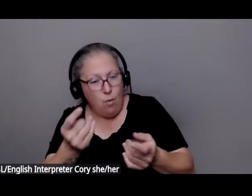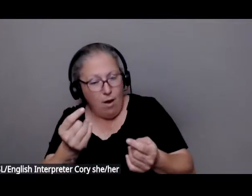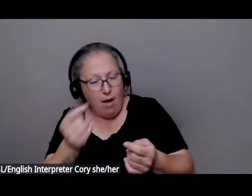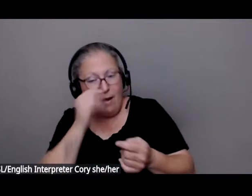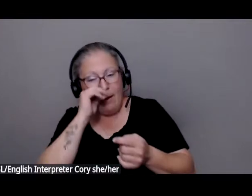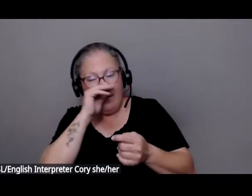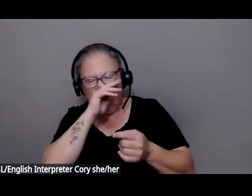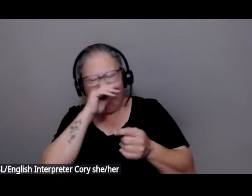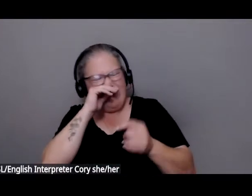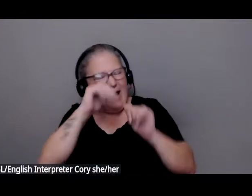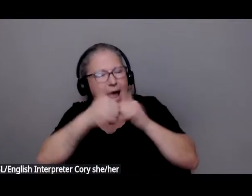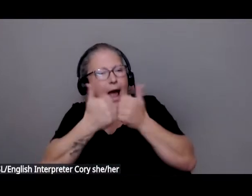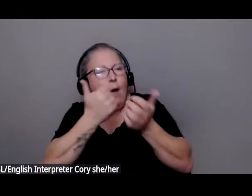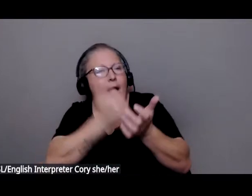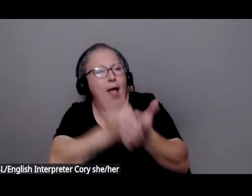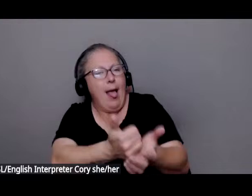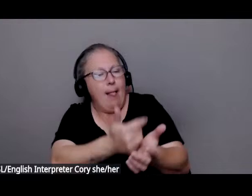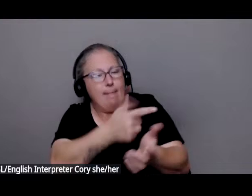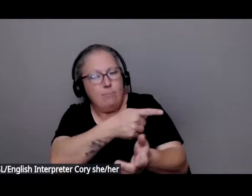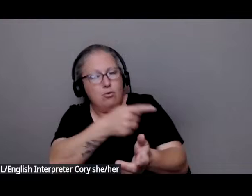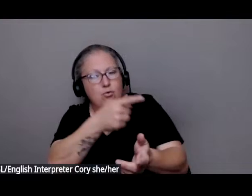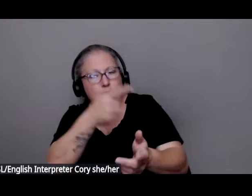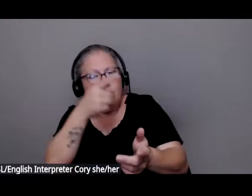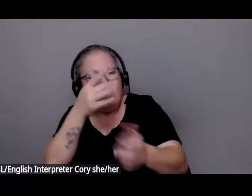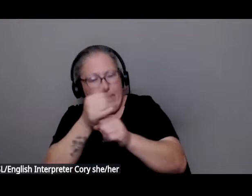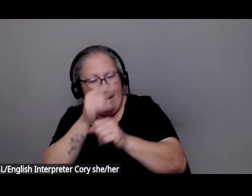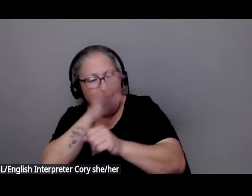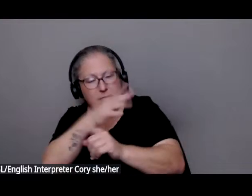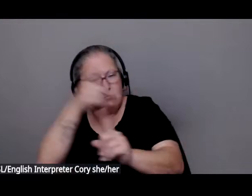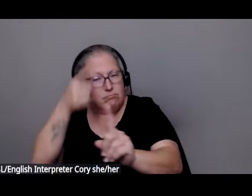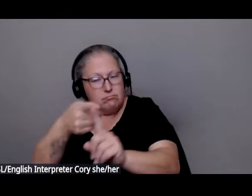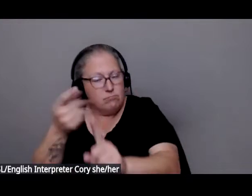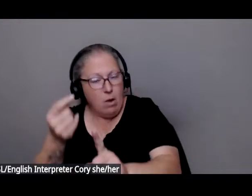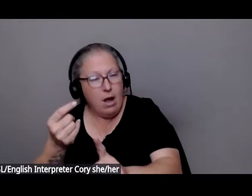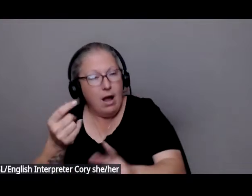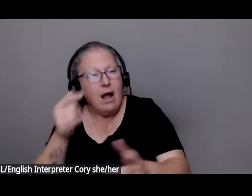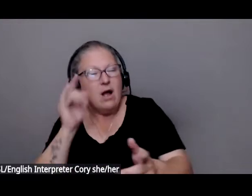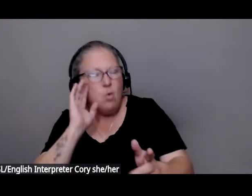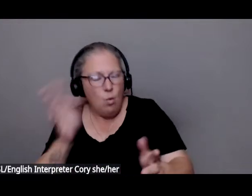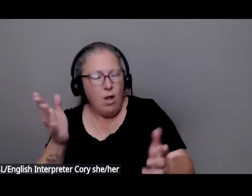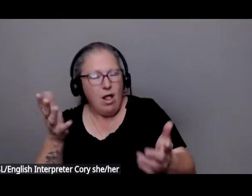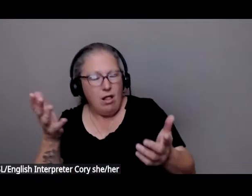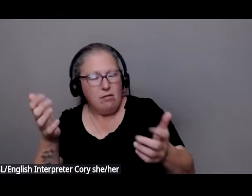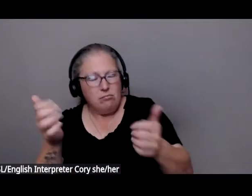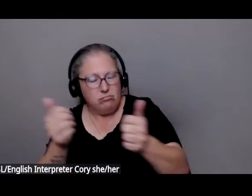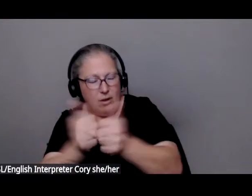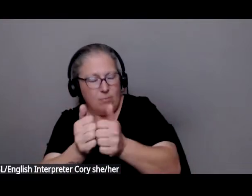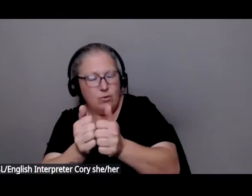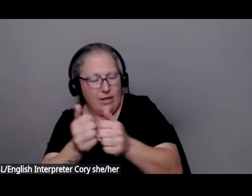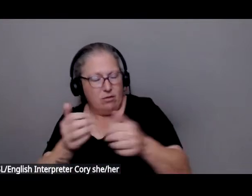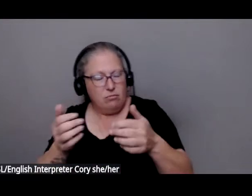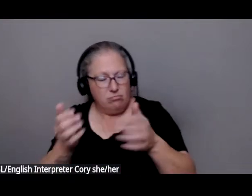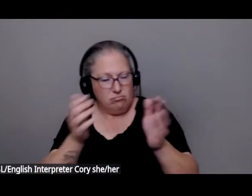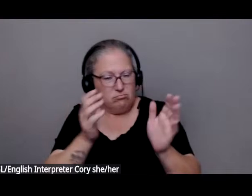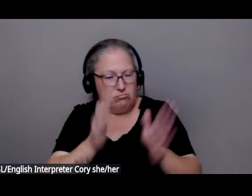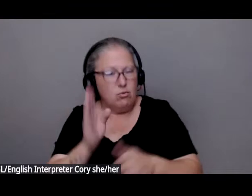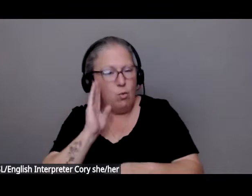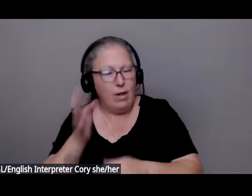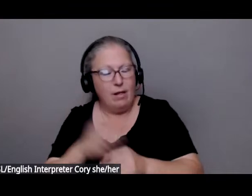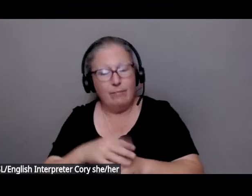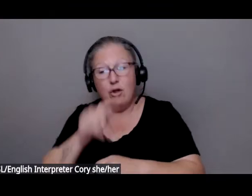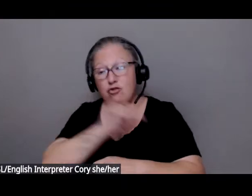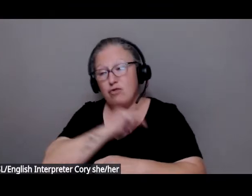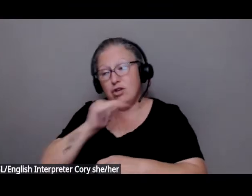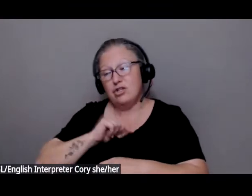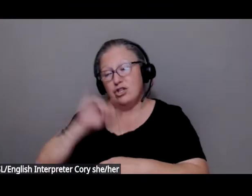and how can we help you get there. It's just, I think it's all going to come together. Trustee Jacobson, you have